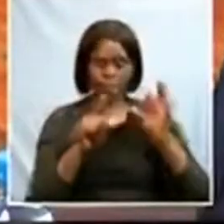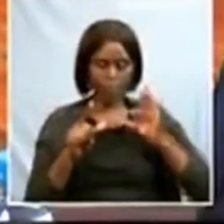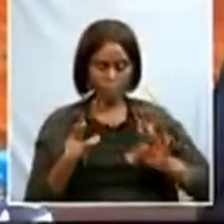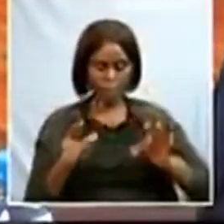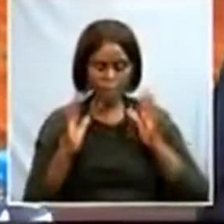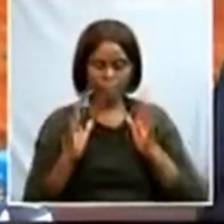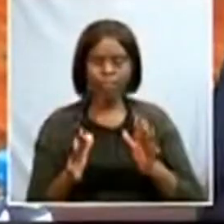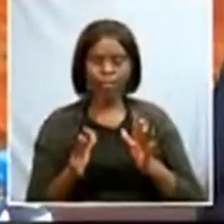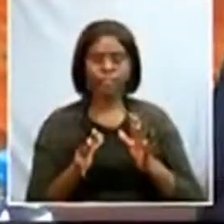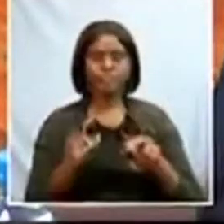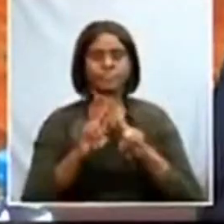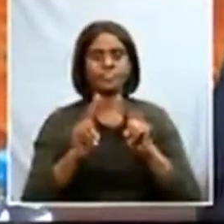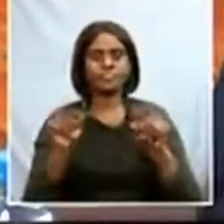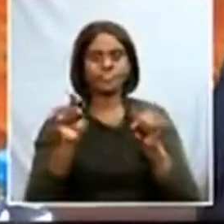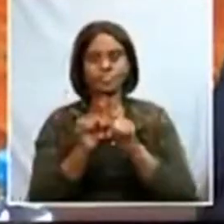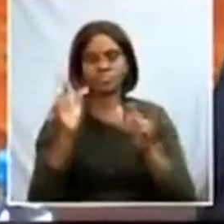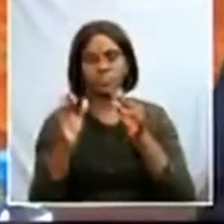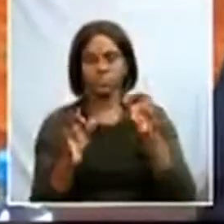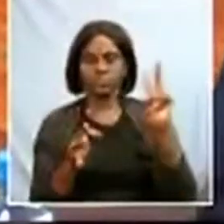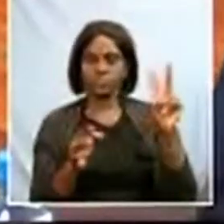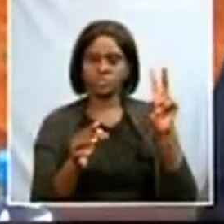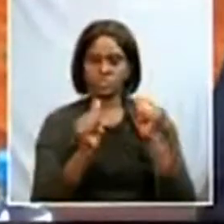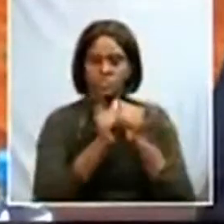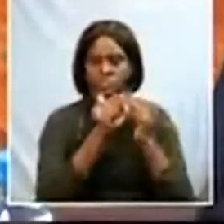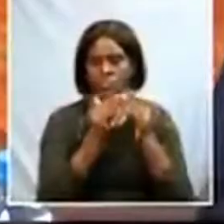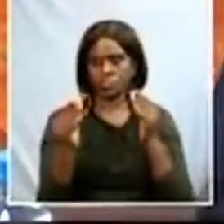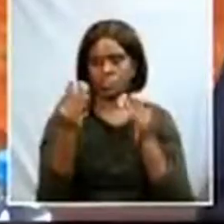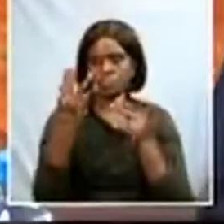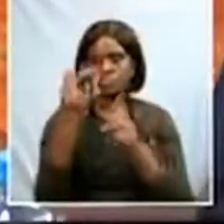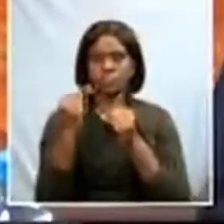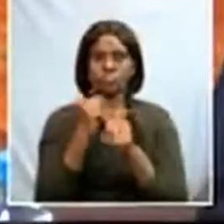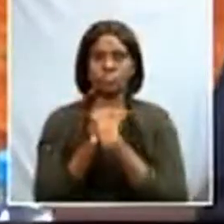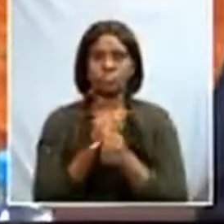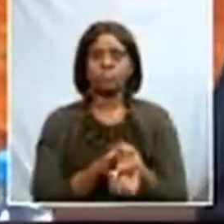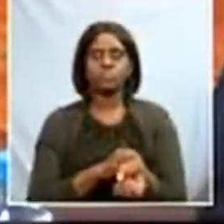beneficiaries, Chair, is between 2 and 4 years.